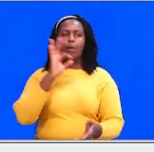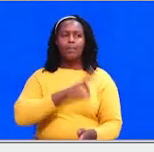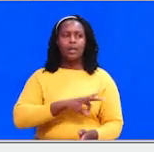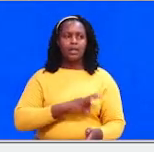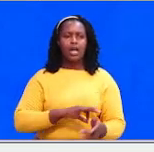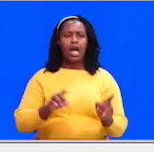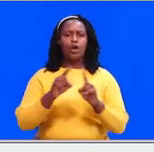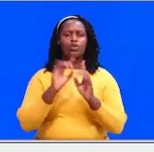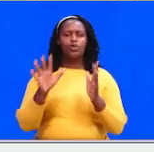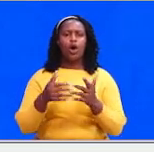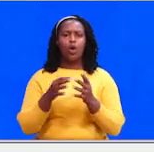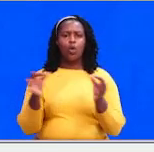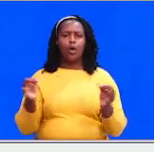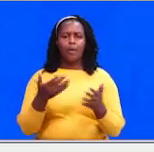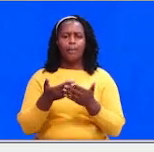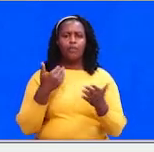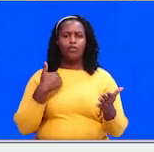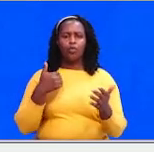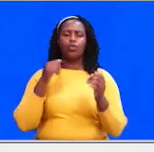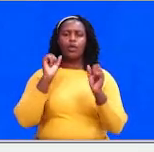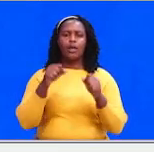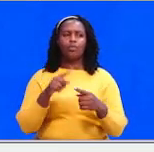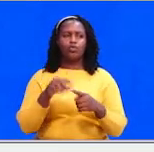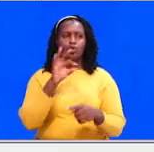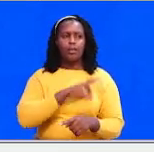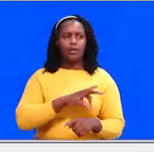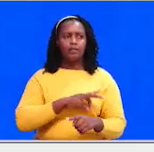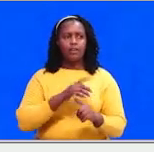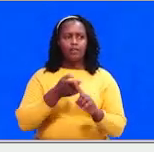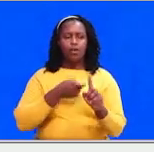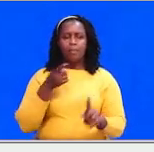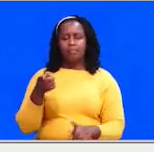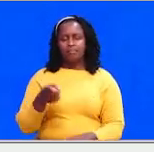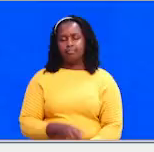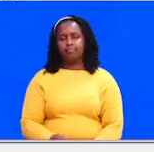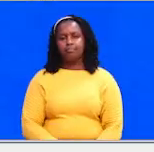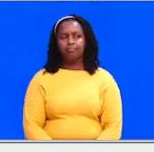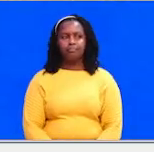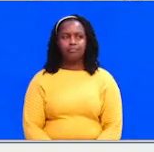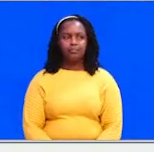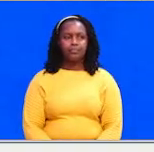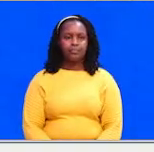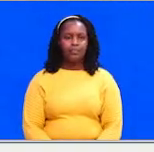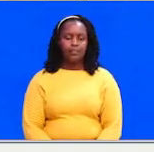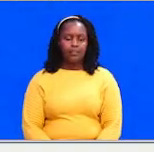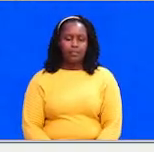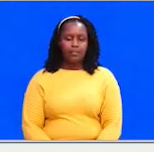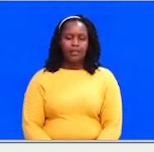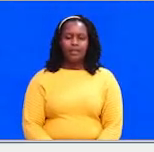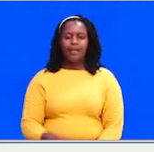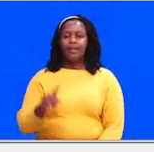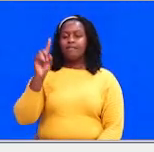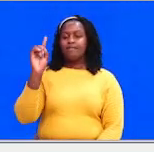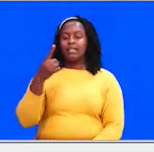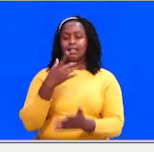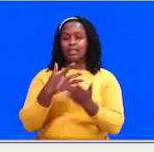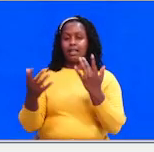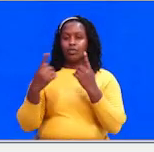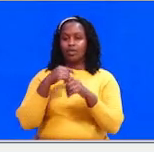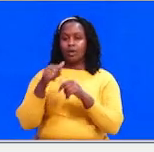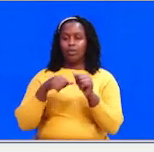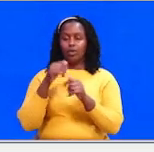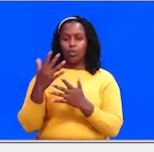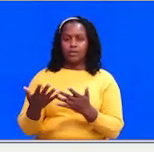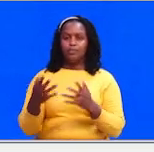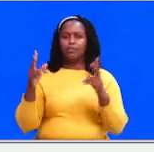first, you know, broke even and were able to make money? Okay, so the first 10 projects that I talked about were very